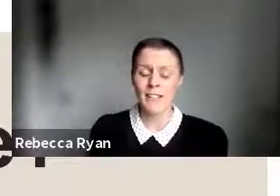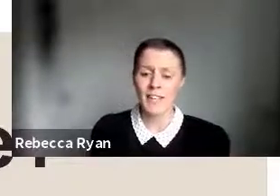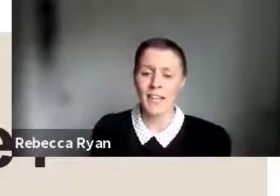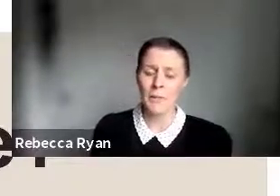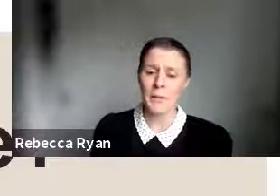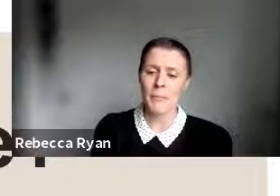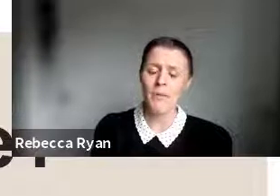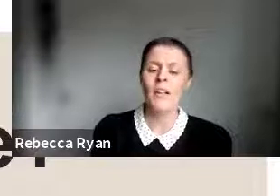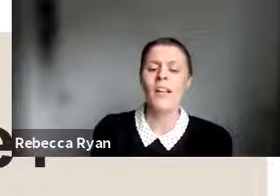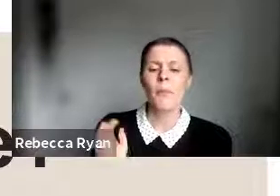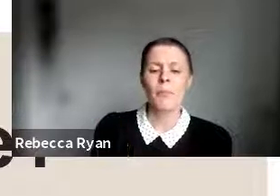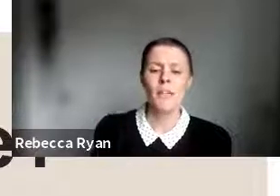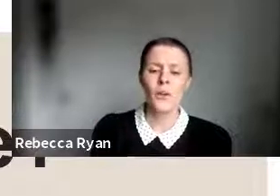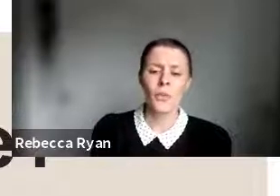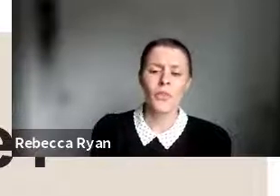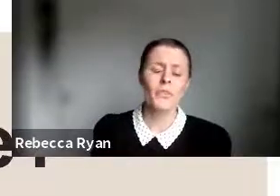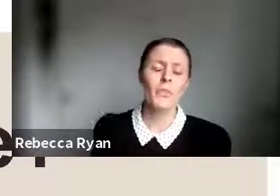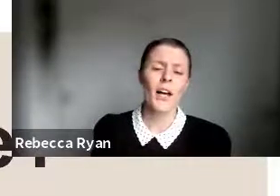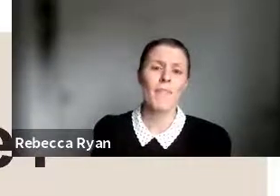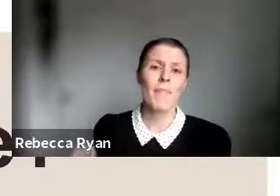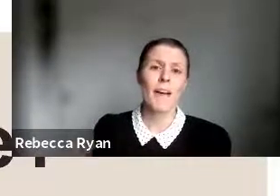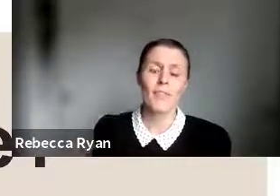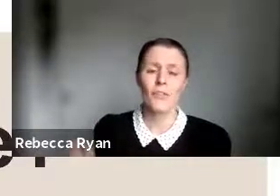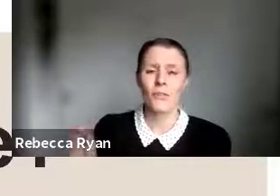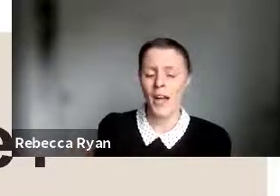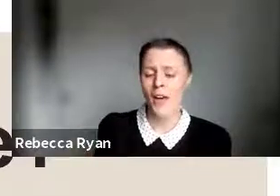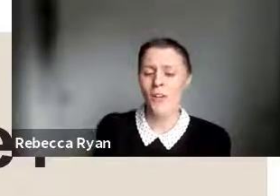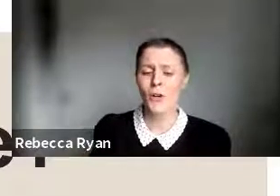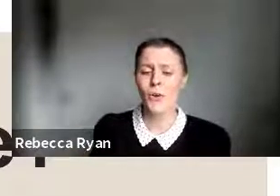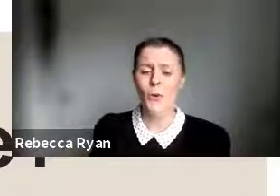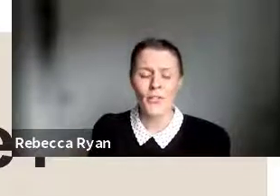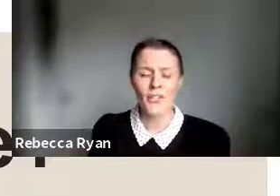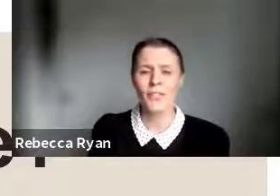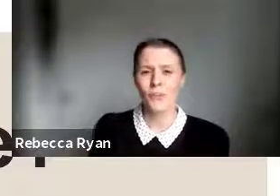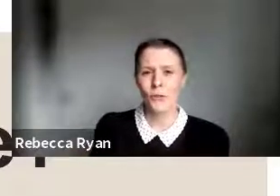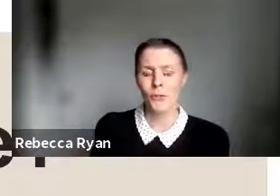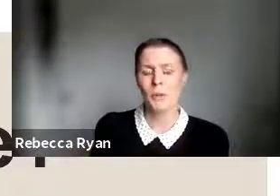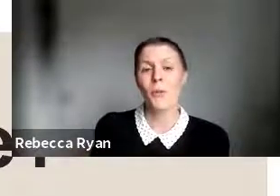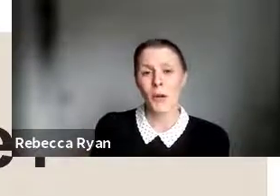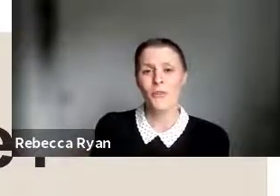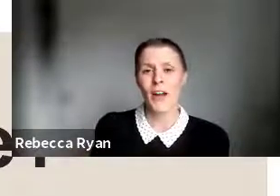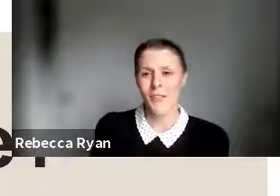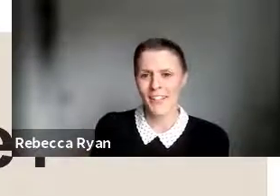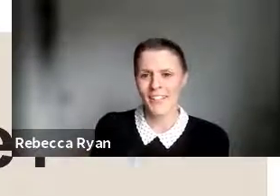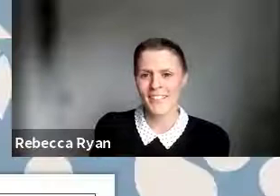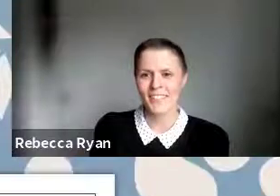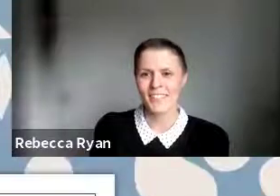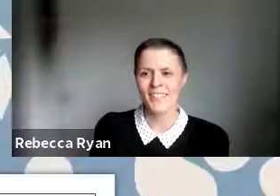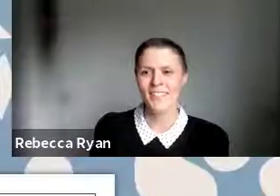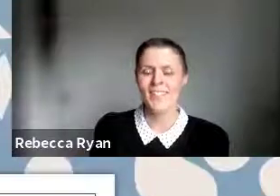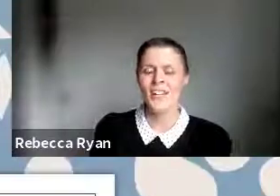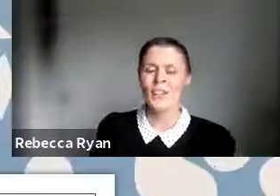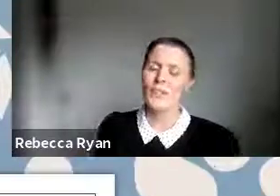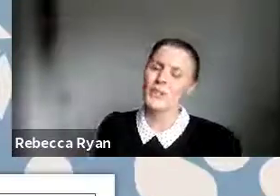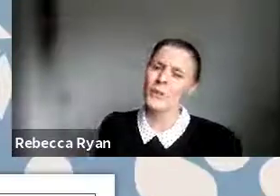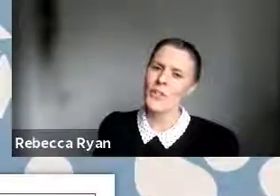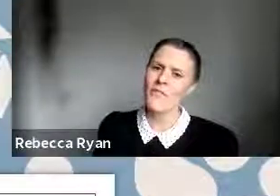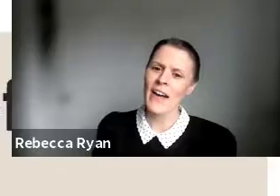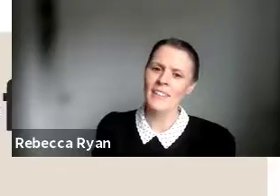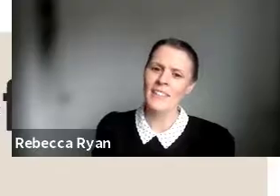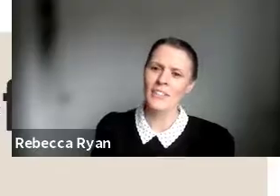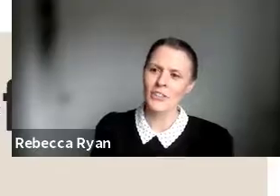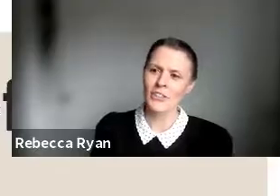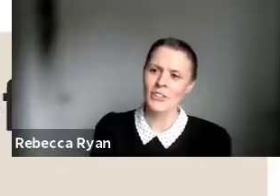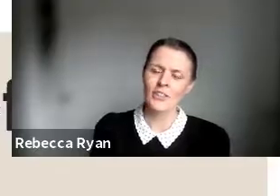for vaccinated people. Please note that there's a lot of benefits from not having to quarantine for those people that are traveling. So let's go